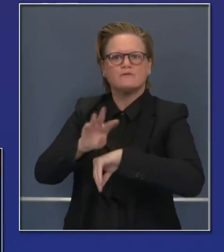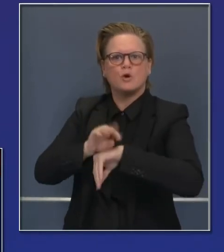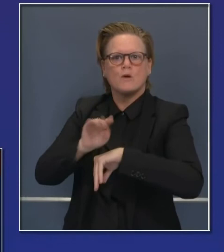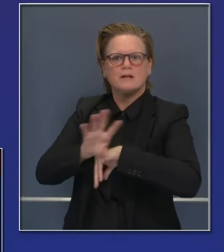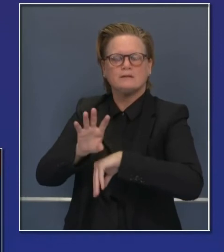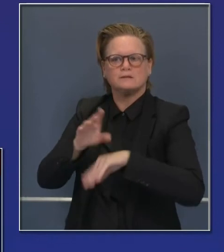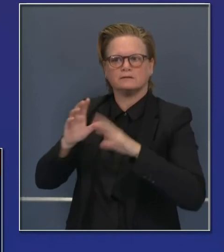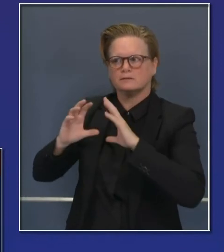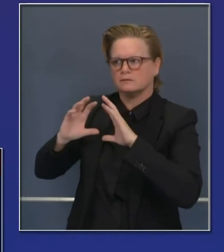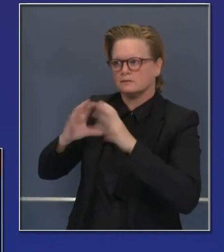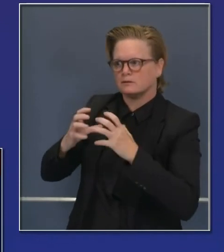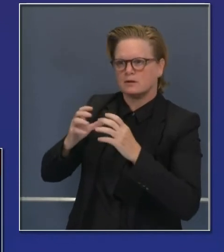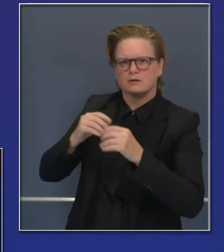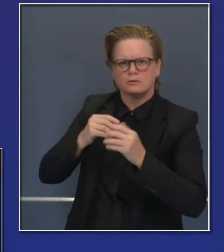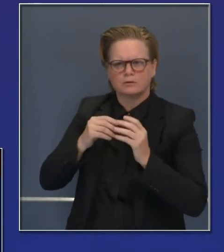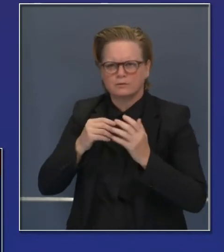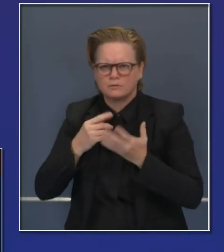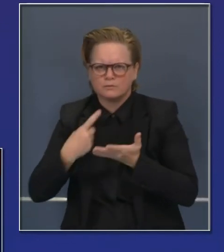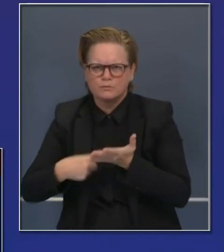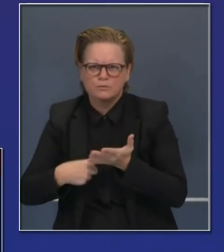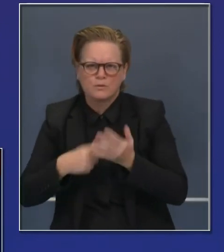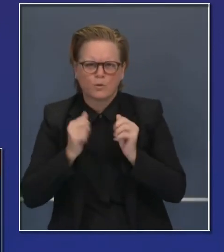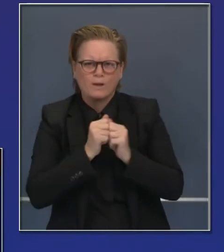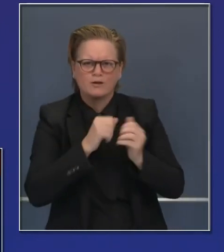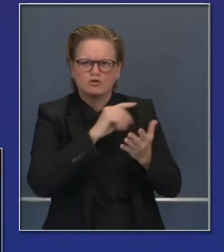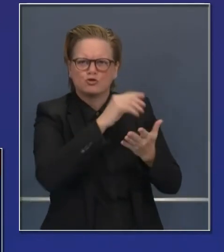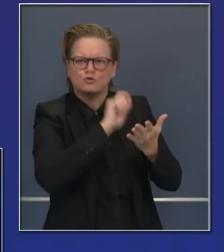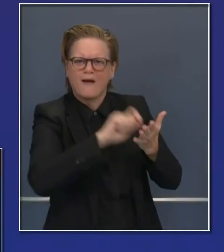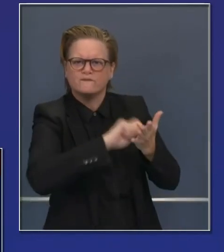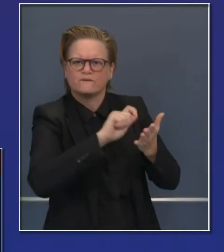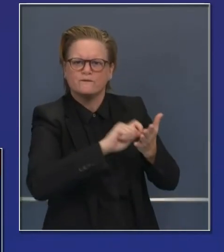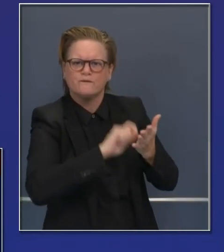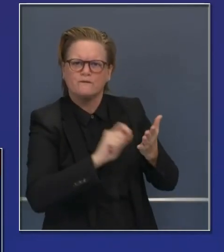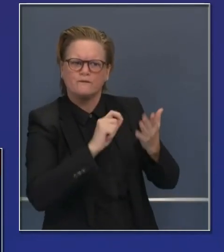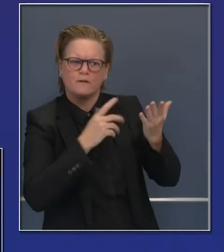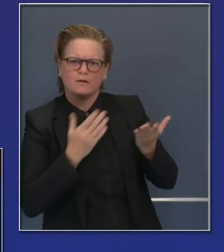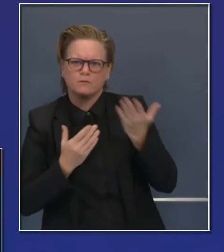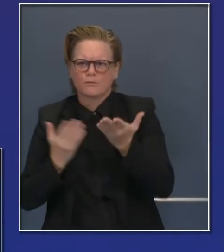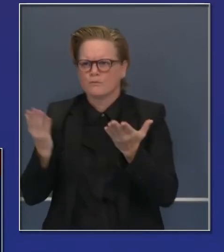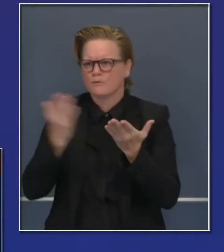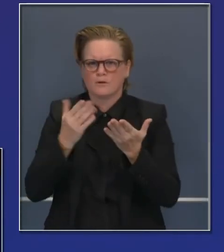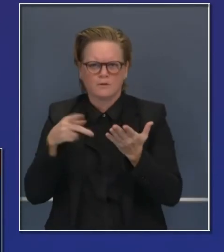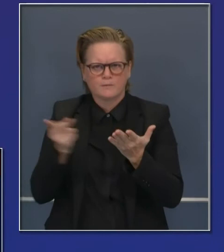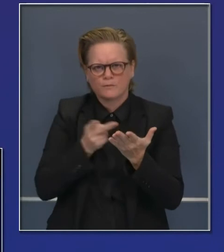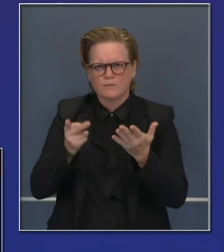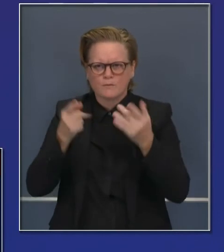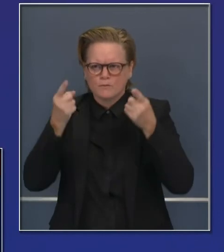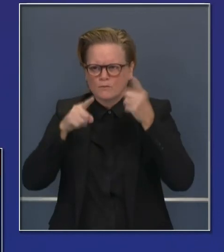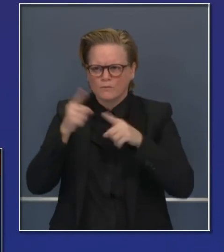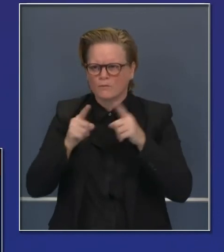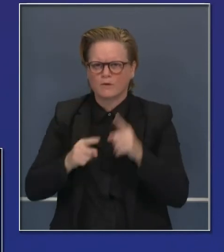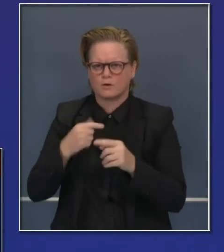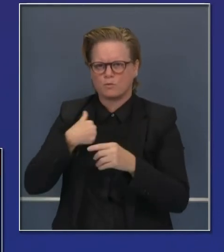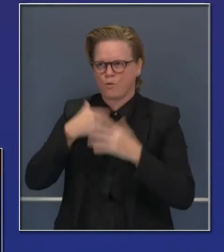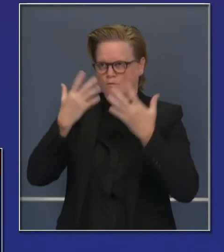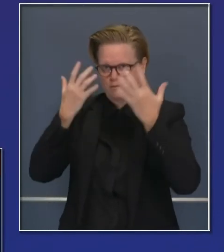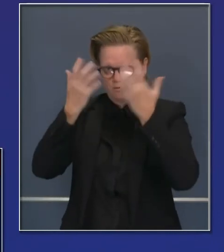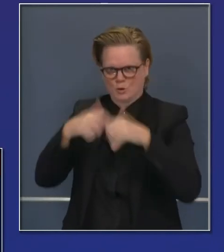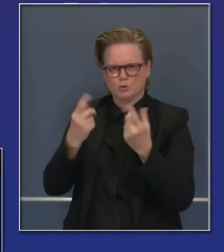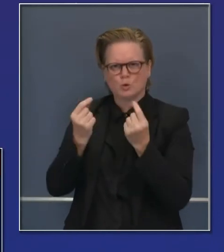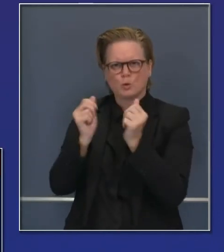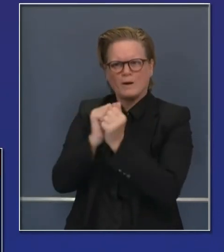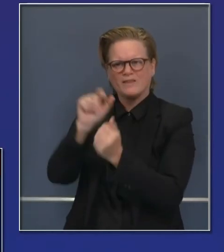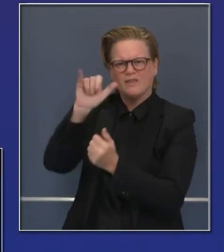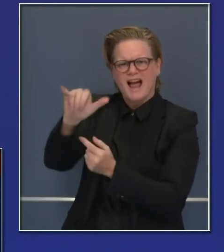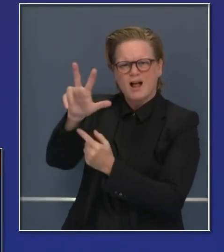are required with a scarce amount of doses, just 327,000. It's one thing when you hear the national news talk